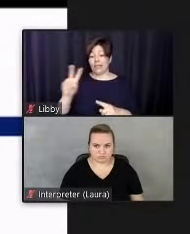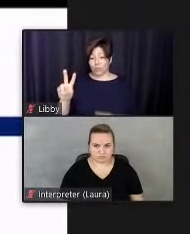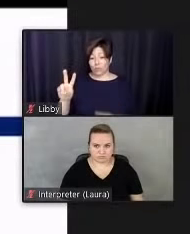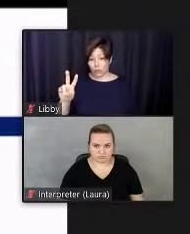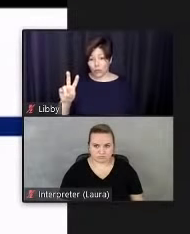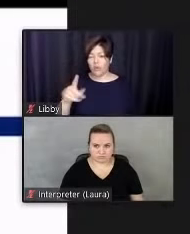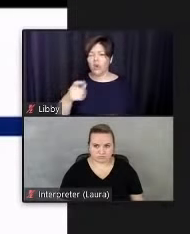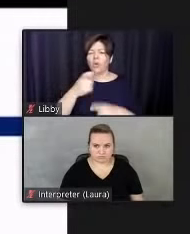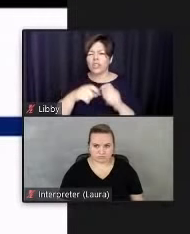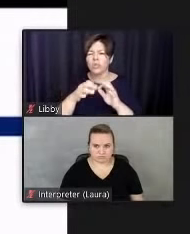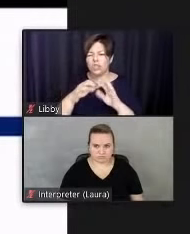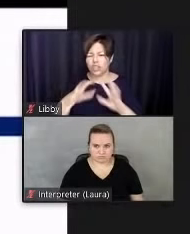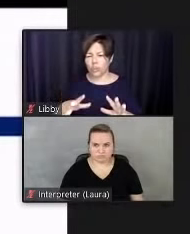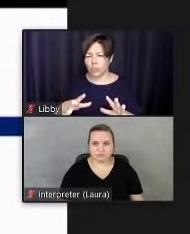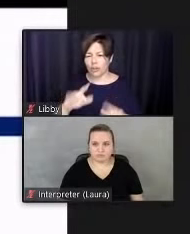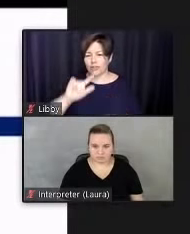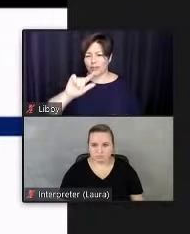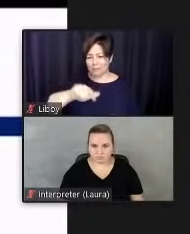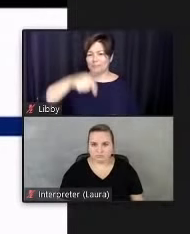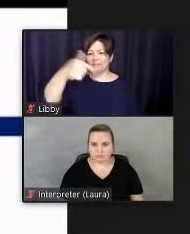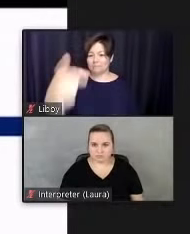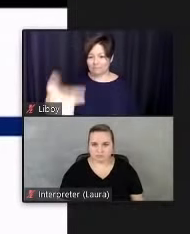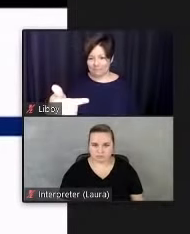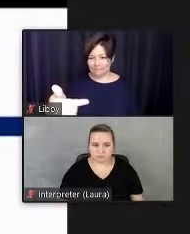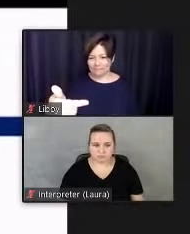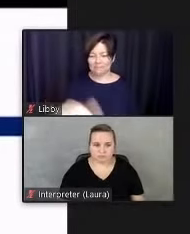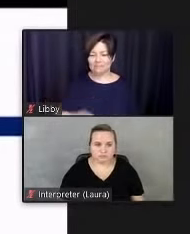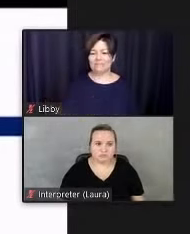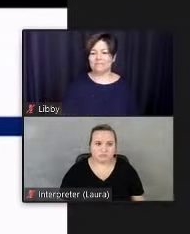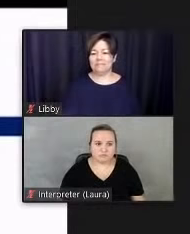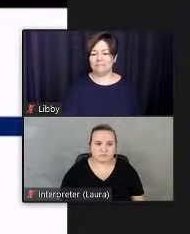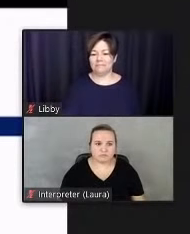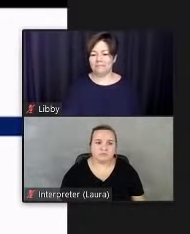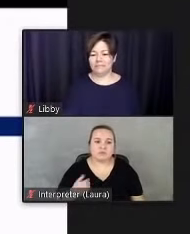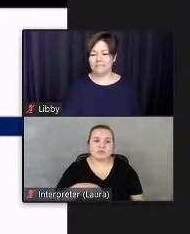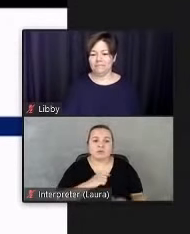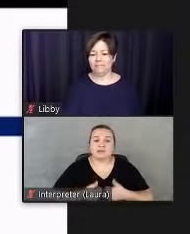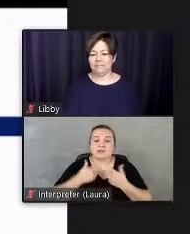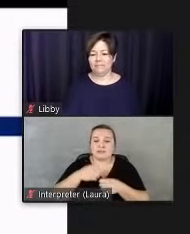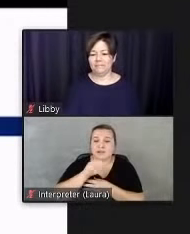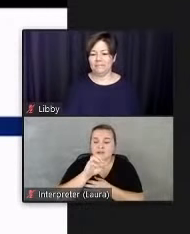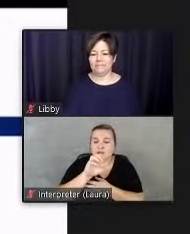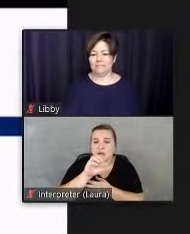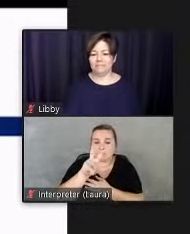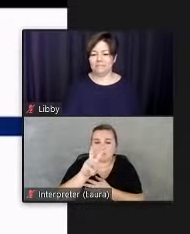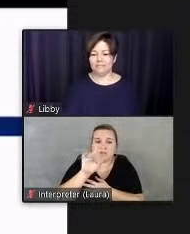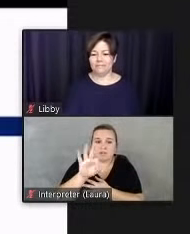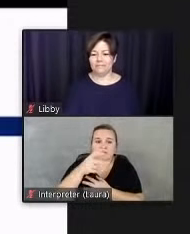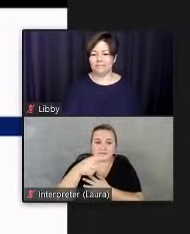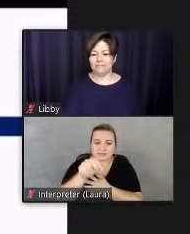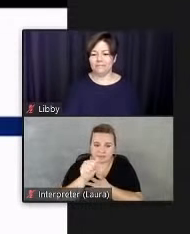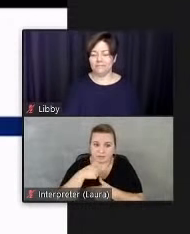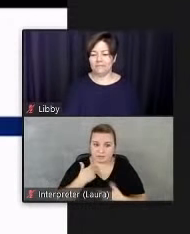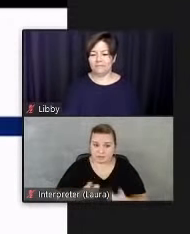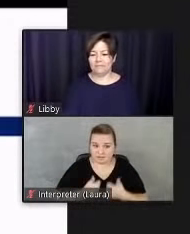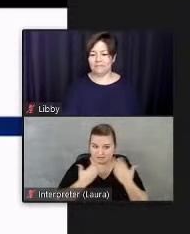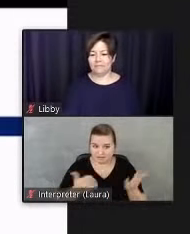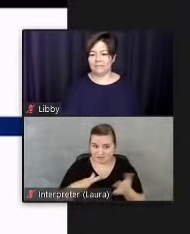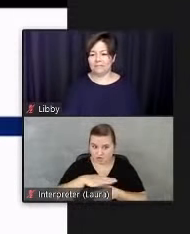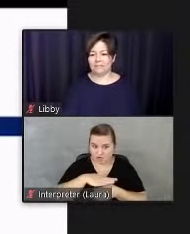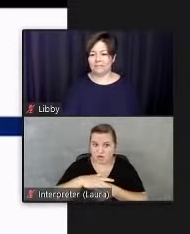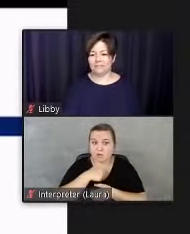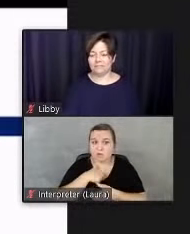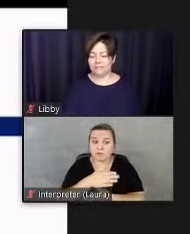1982. Just to remind you, we live in the fair Commonwealth of Pennsylvania. There's two other commonwealths. We live in the fair Commonwealth of Pennsylvania, and we were part